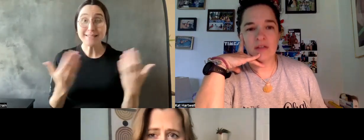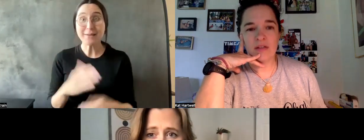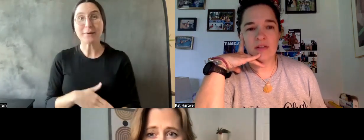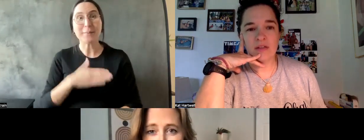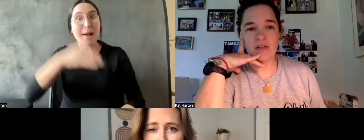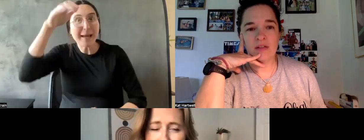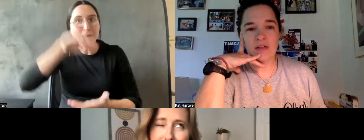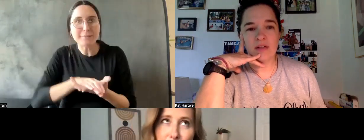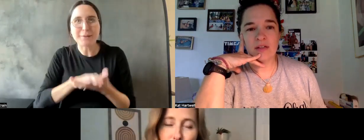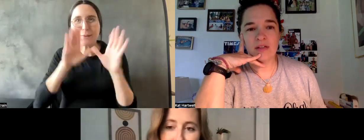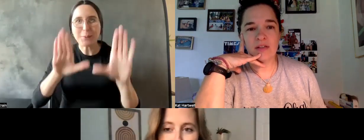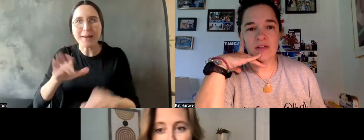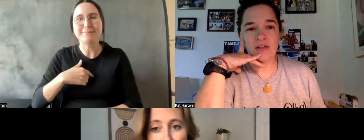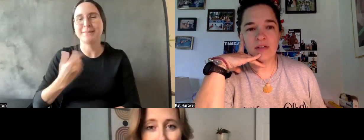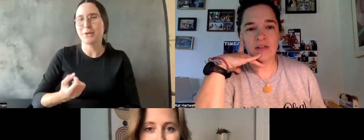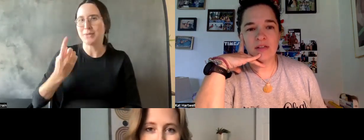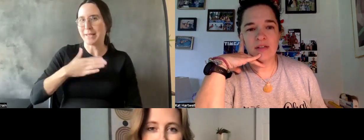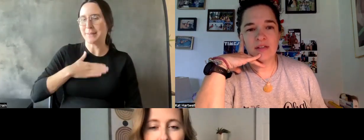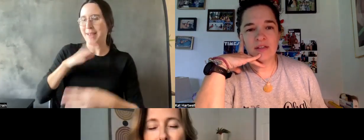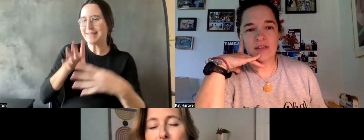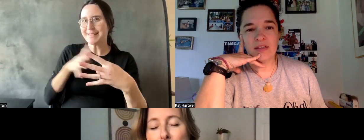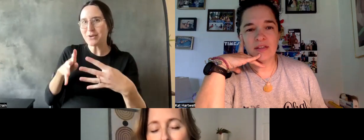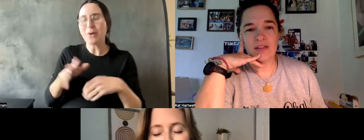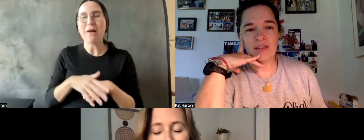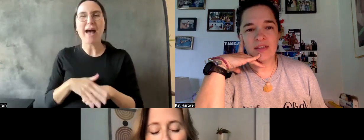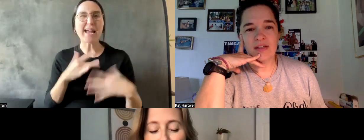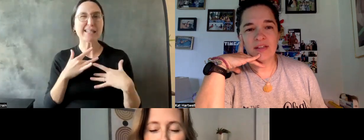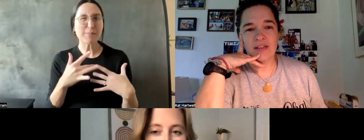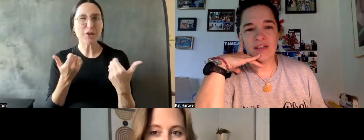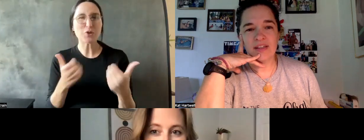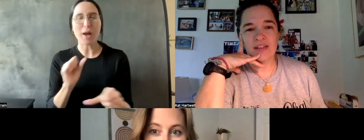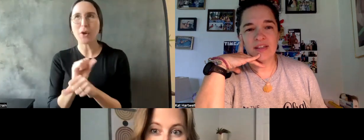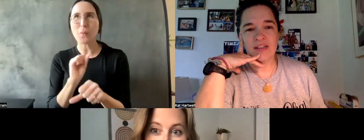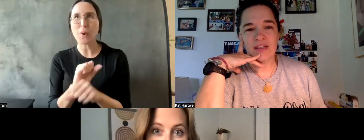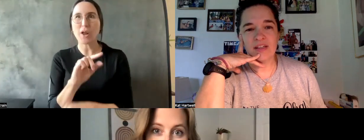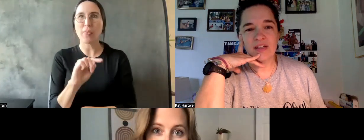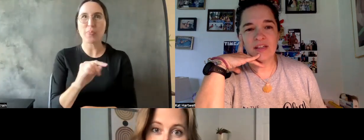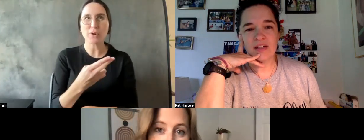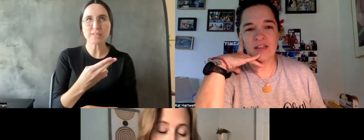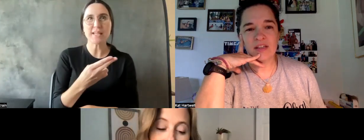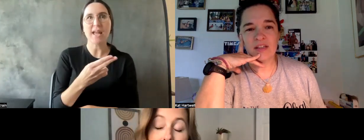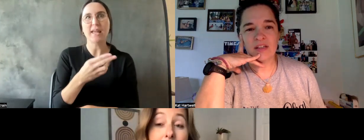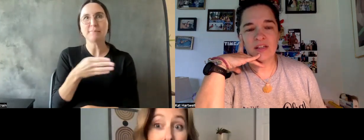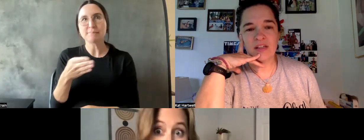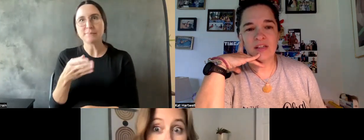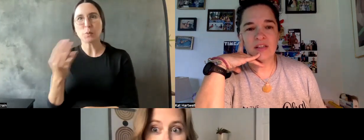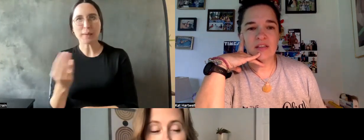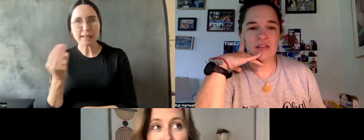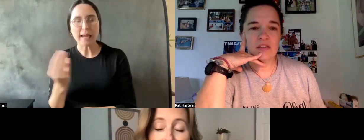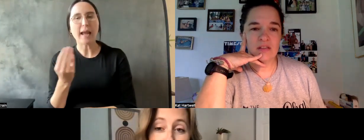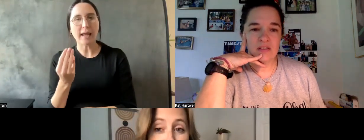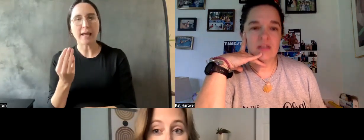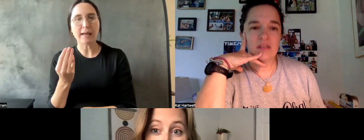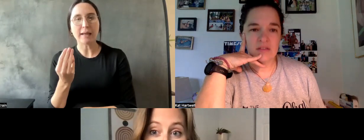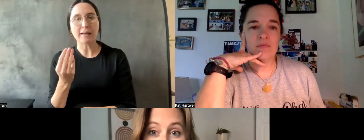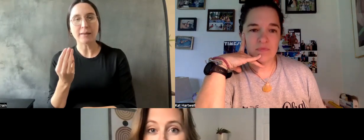over a weekend. So it's like a Thursday to a Monday. I don't typically like to shoot on the days I travel just because it's a lot, especially